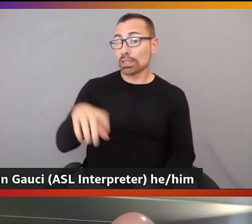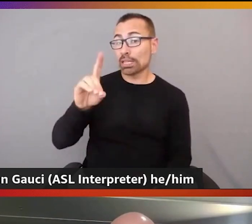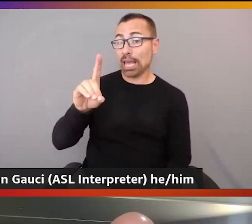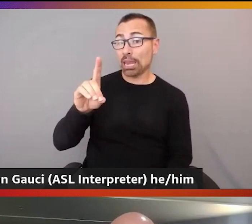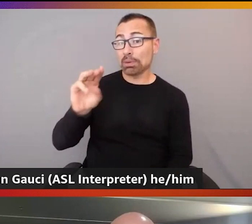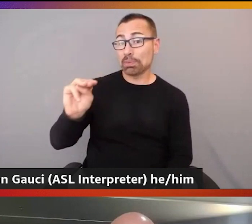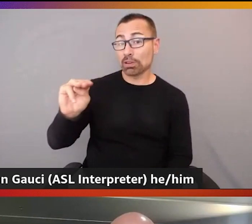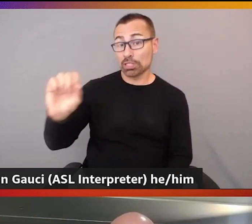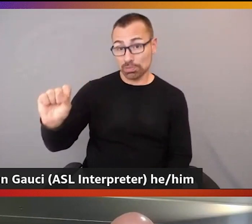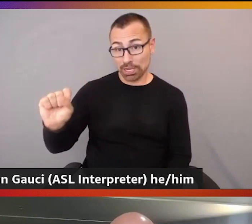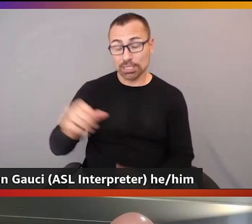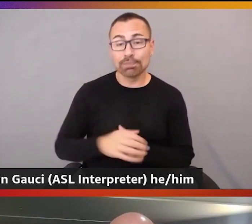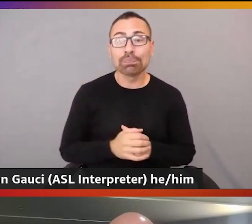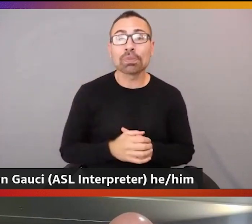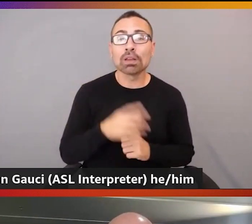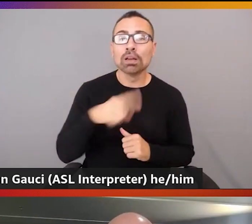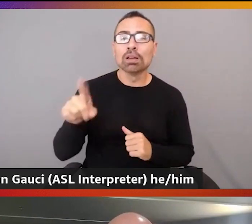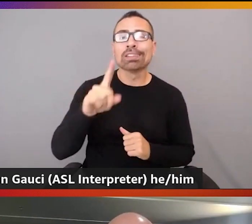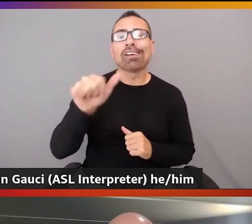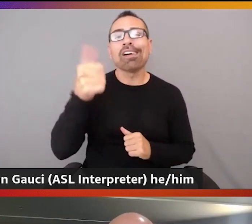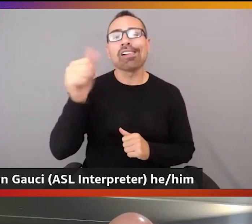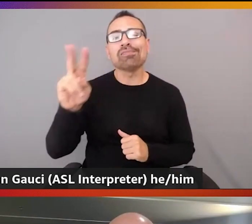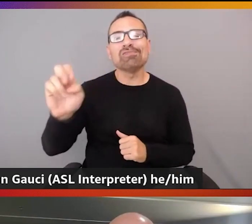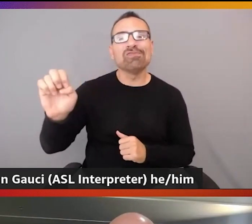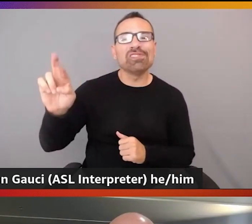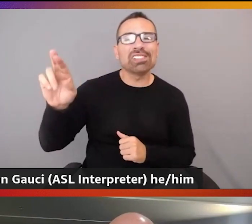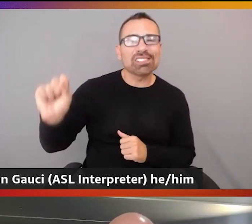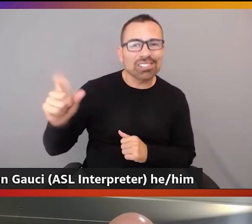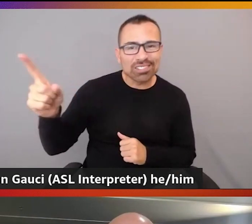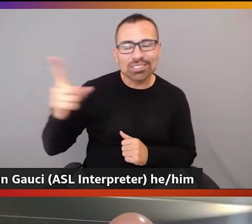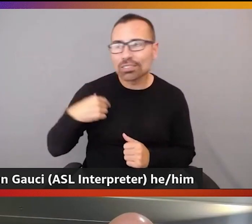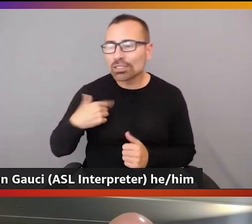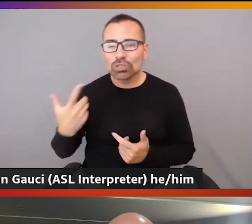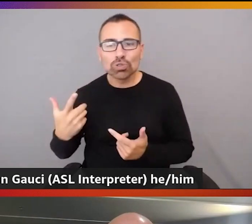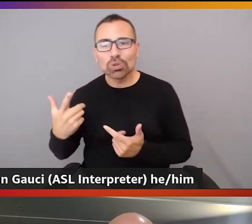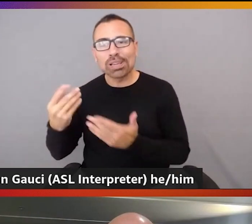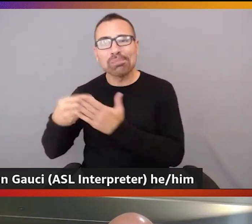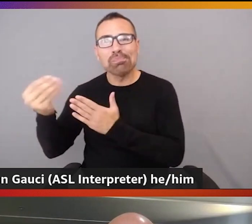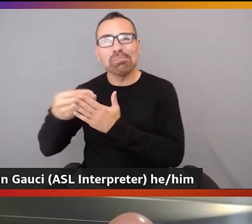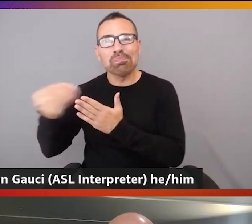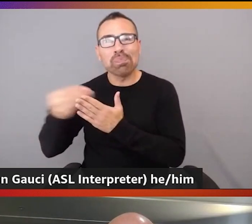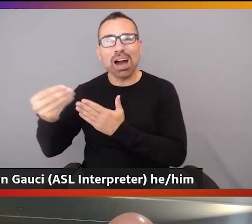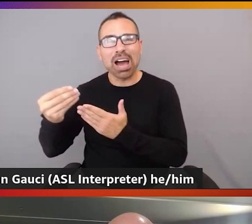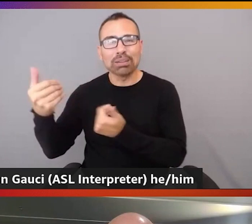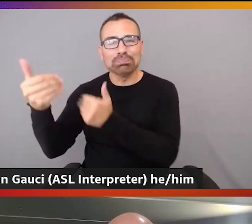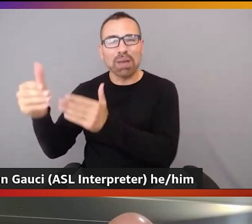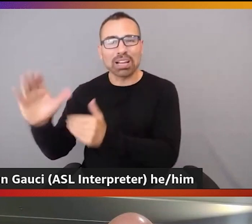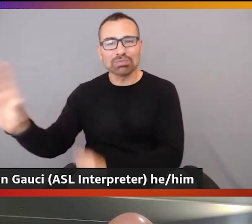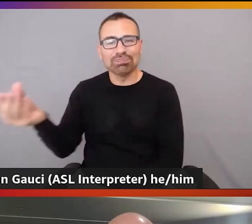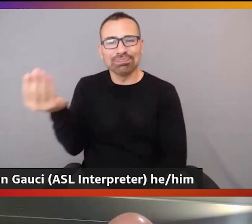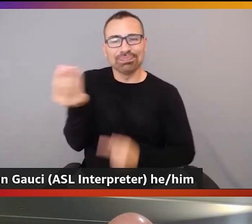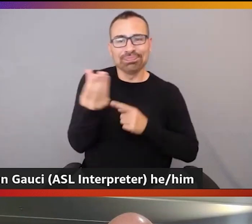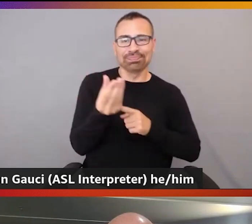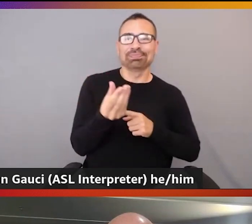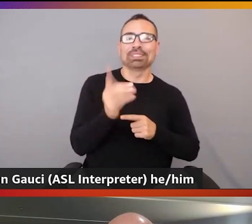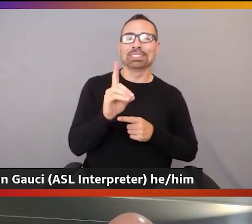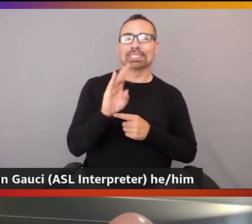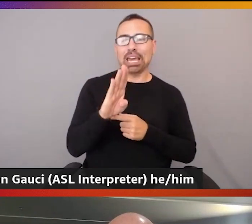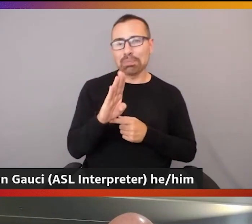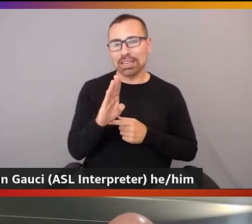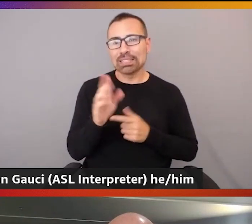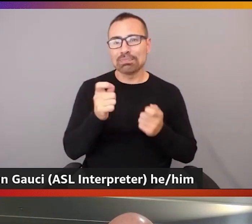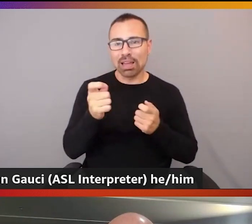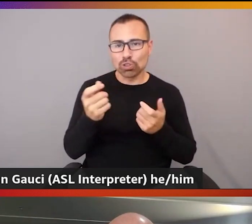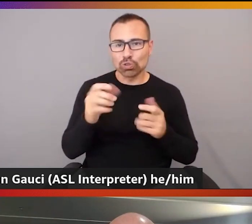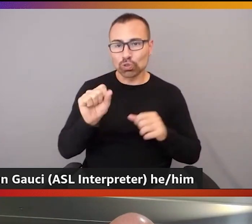go to any number of vendors out there and buy prepackaged database migration software. You can install that, you can configure that, you can